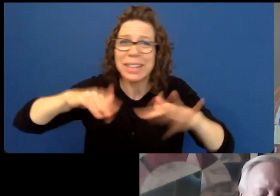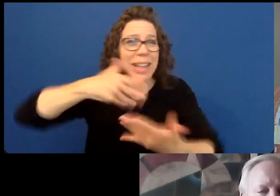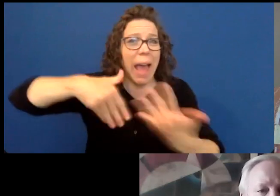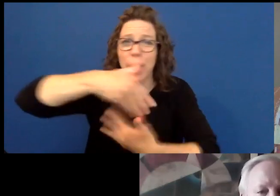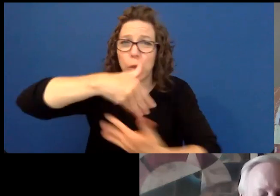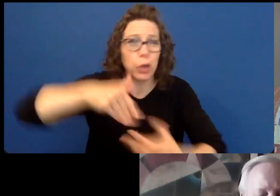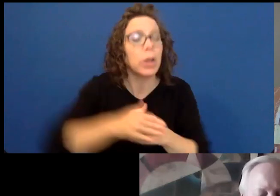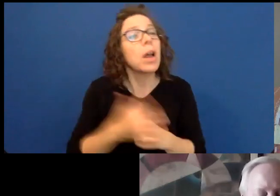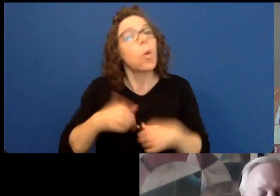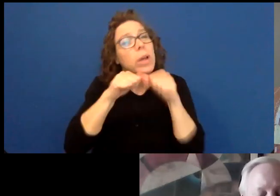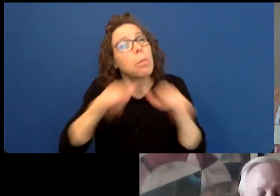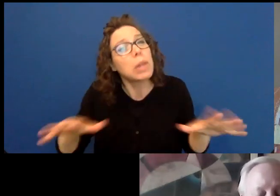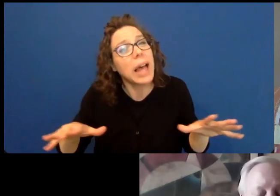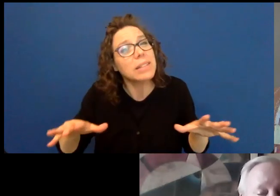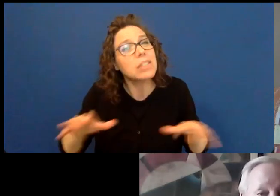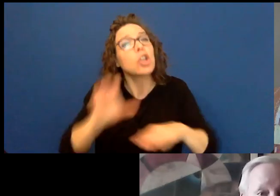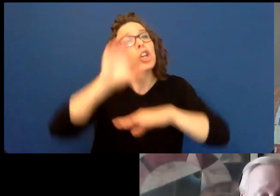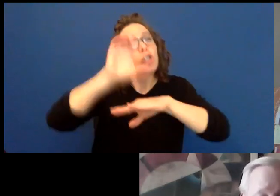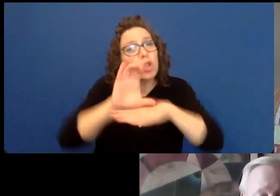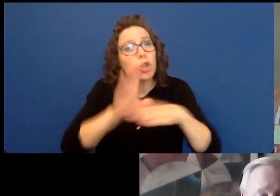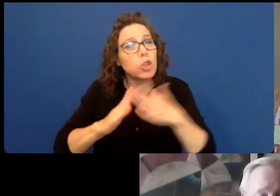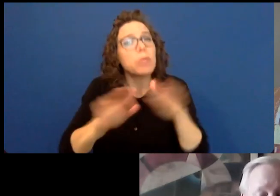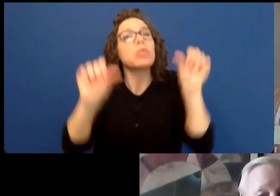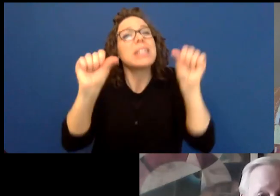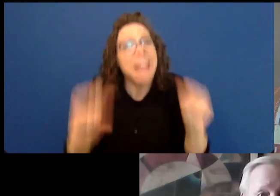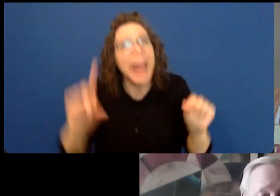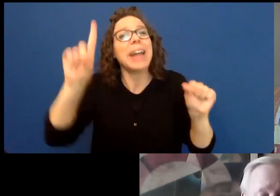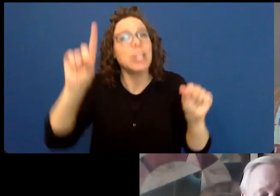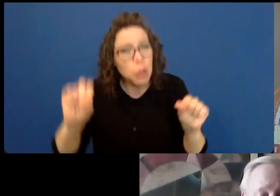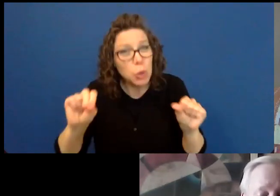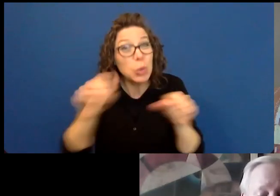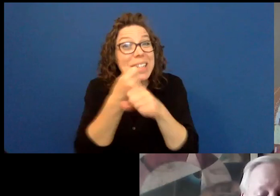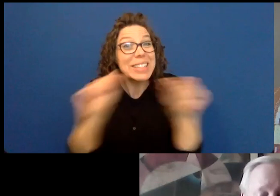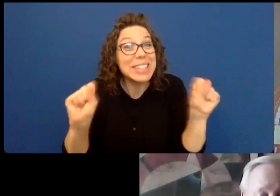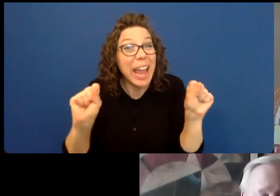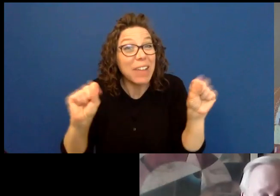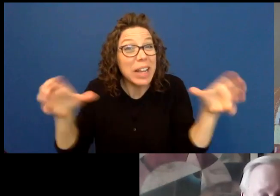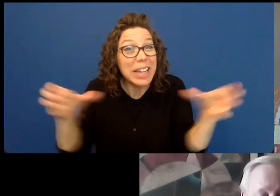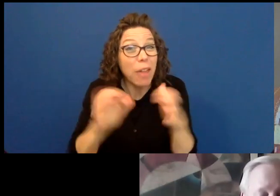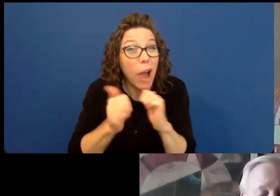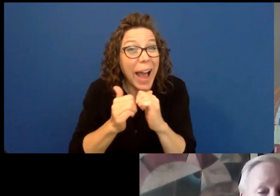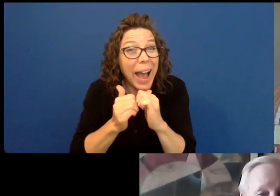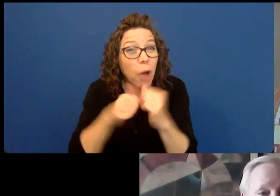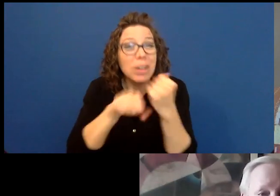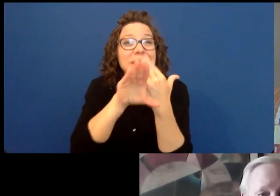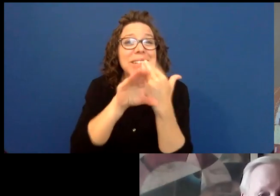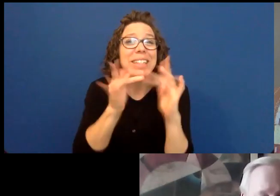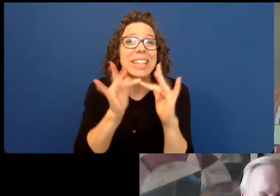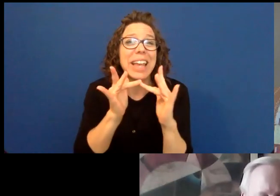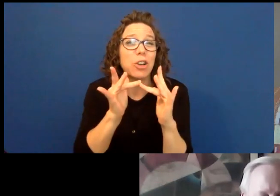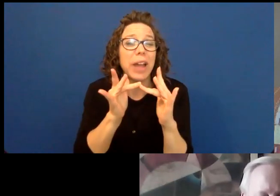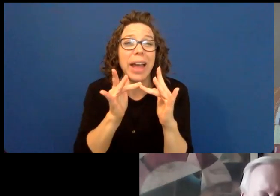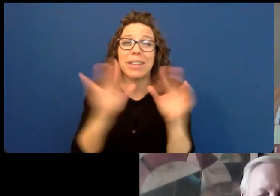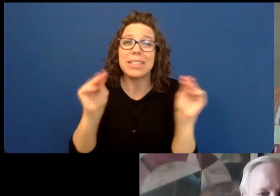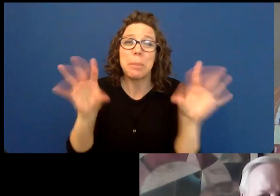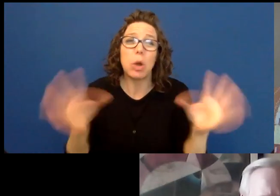live in a time when faith communities can and do gather safely in virtual worship spaces through the miracle of the